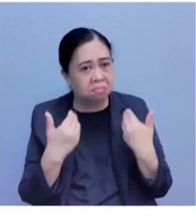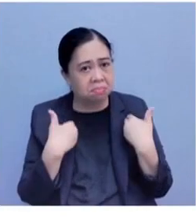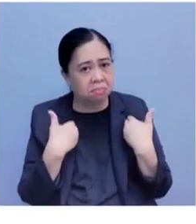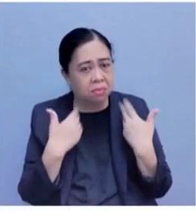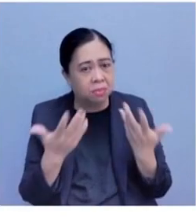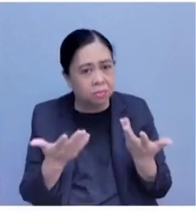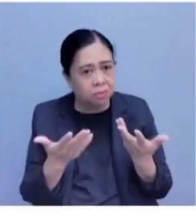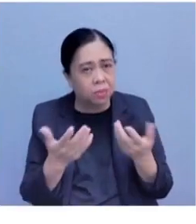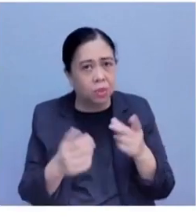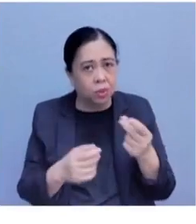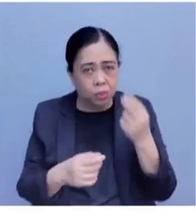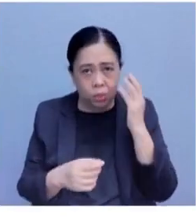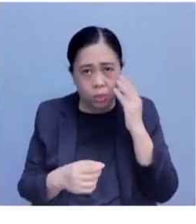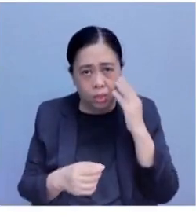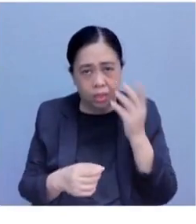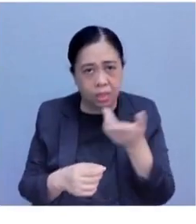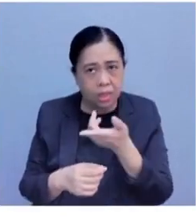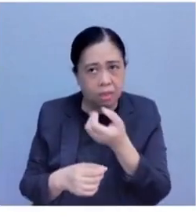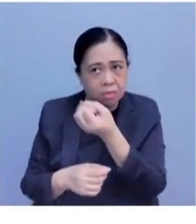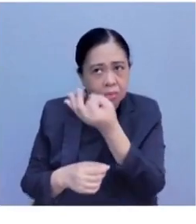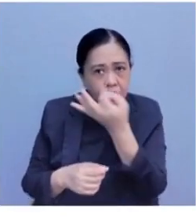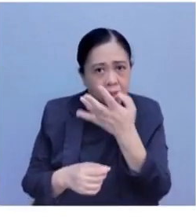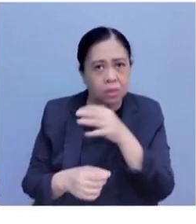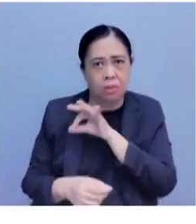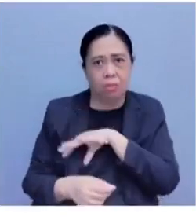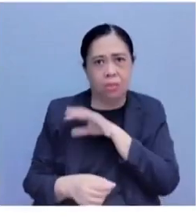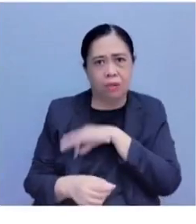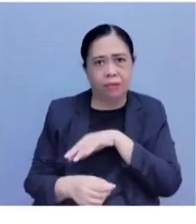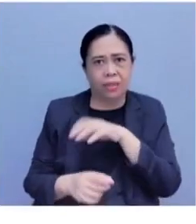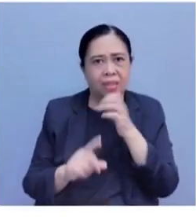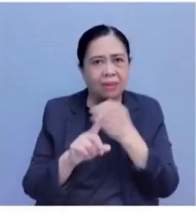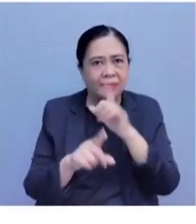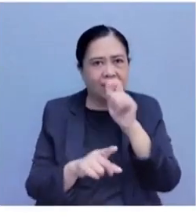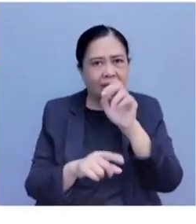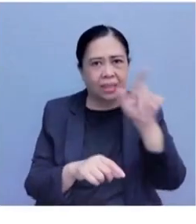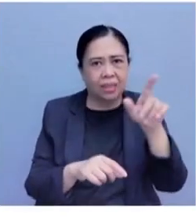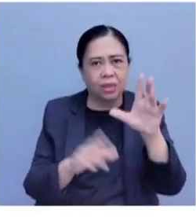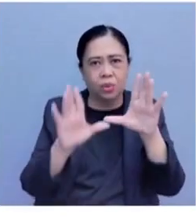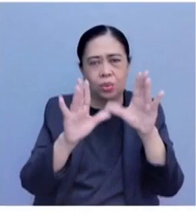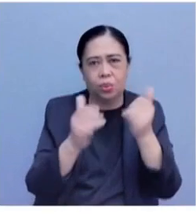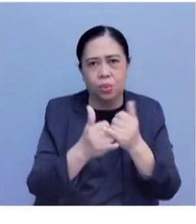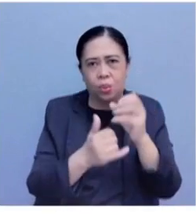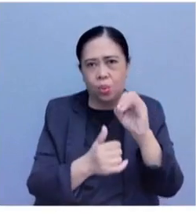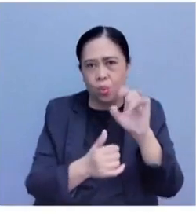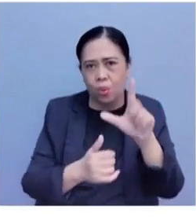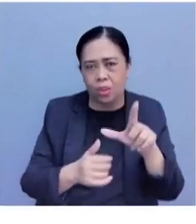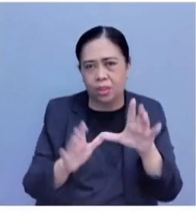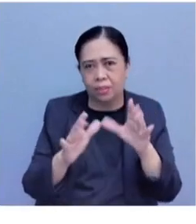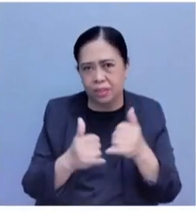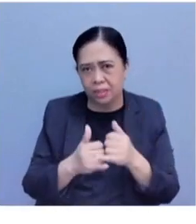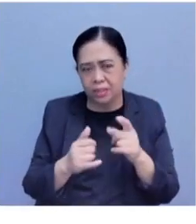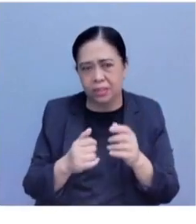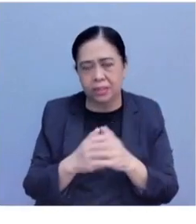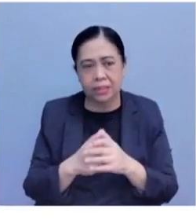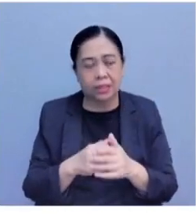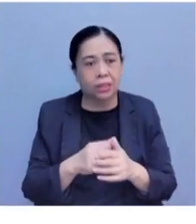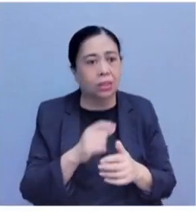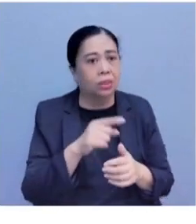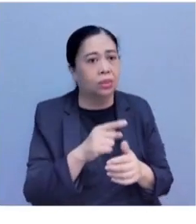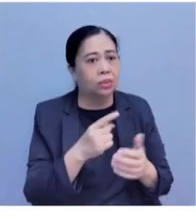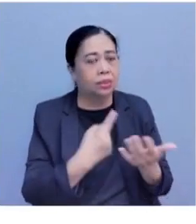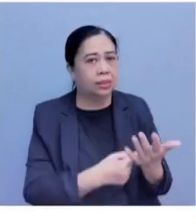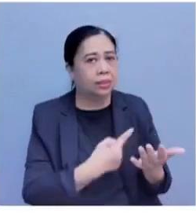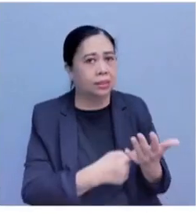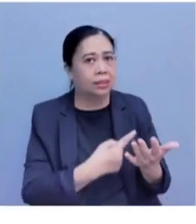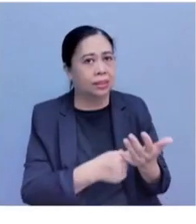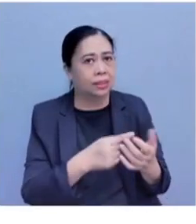you already have the number on the profit per liter of oil companies? Doon sa usapan lang namin